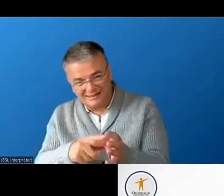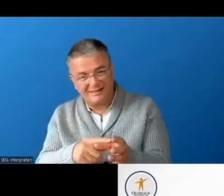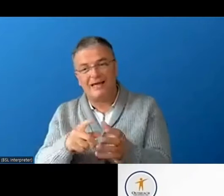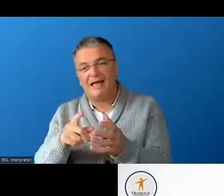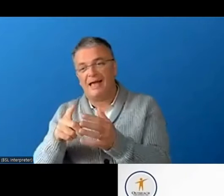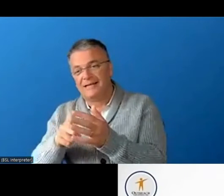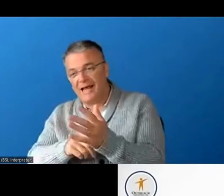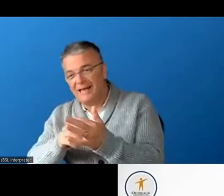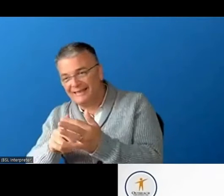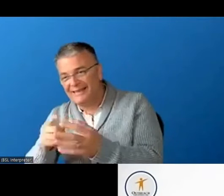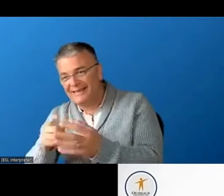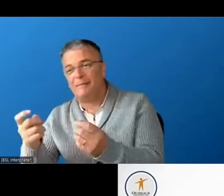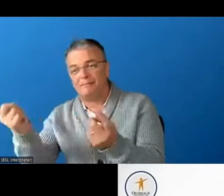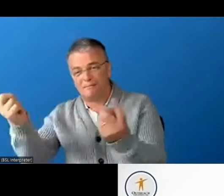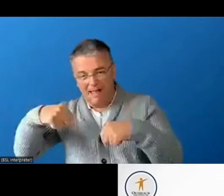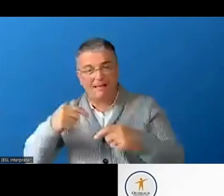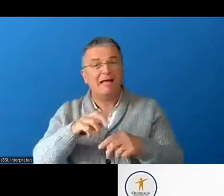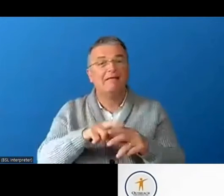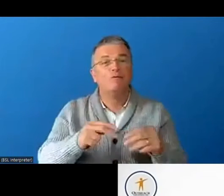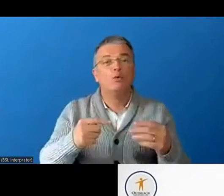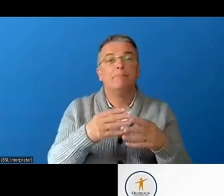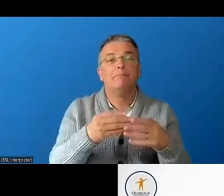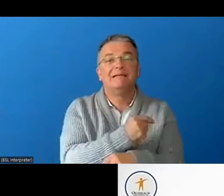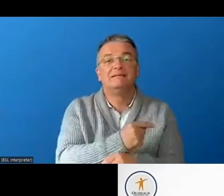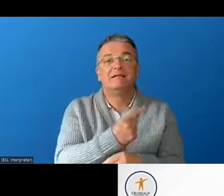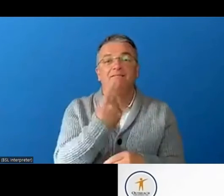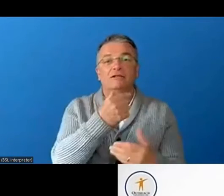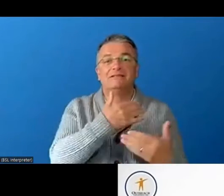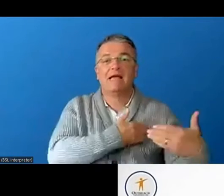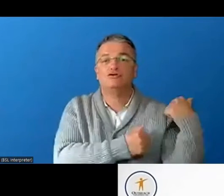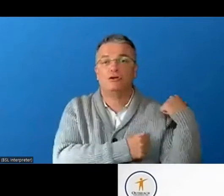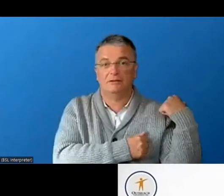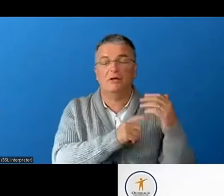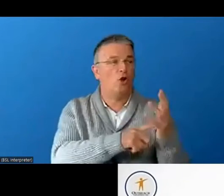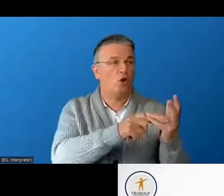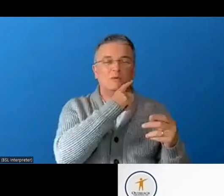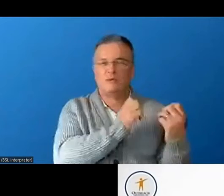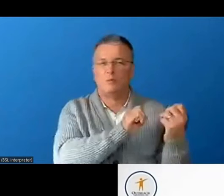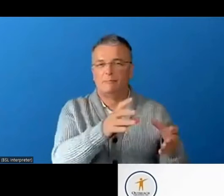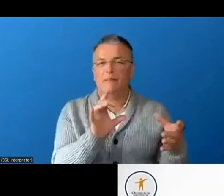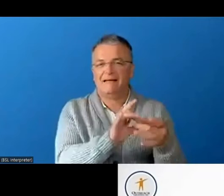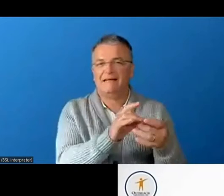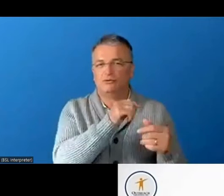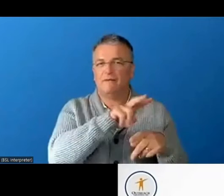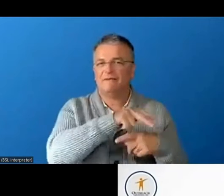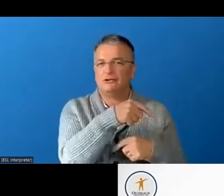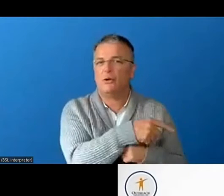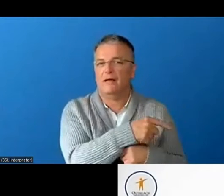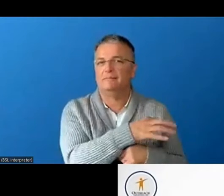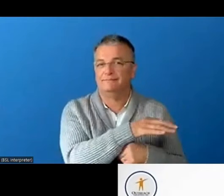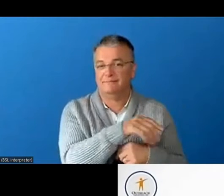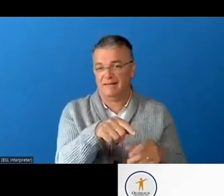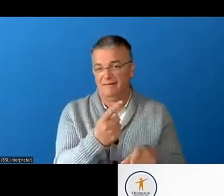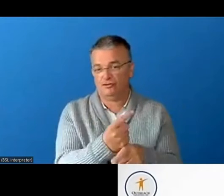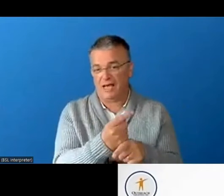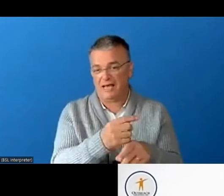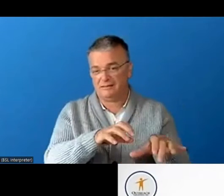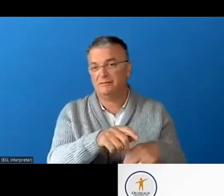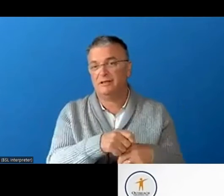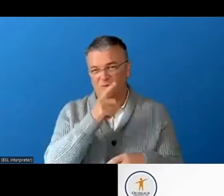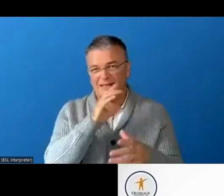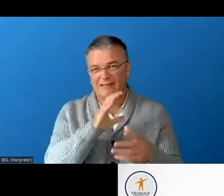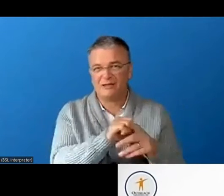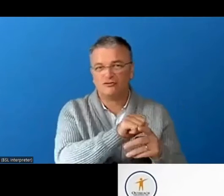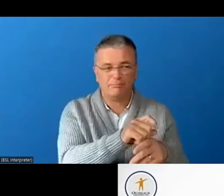back. If you missed the first session, Lucy can put the link to the video in the chat. You can catch